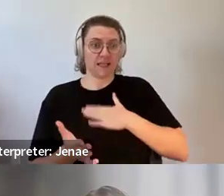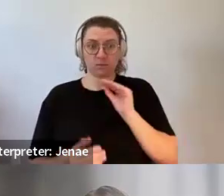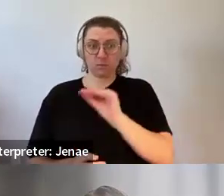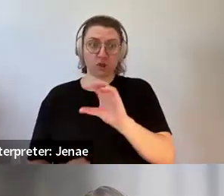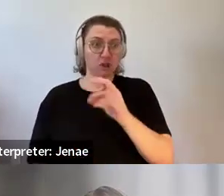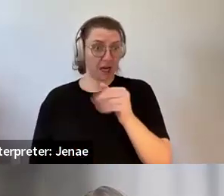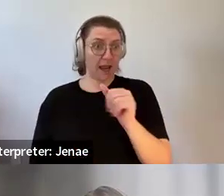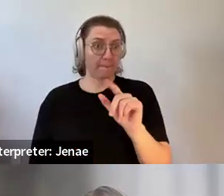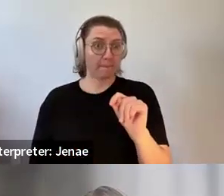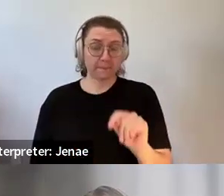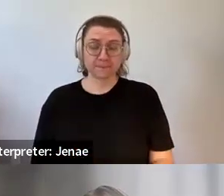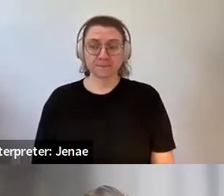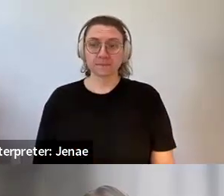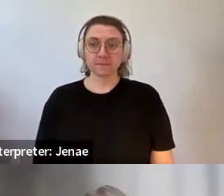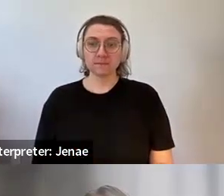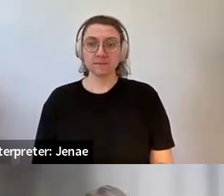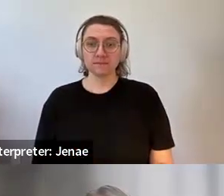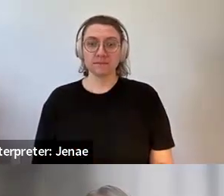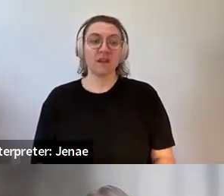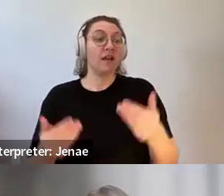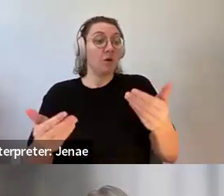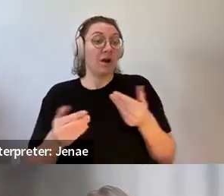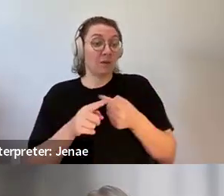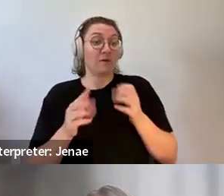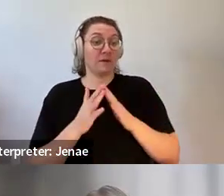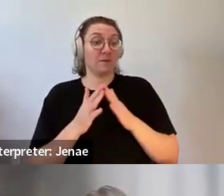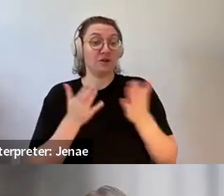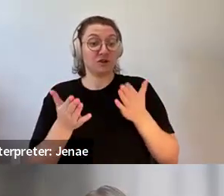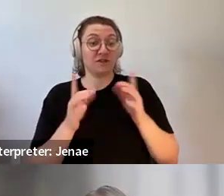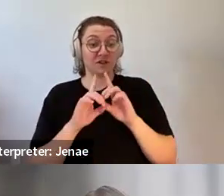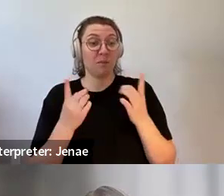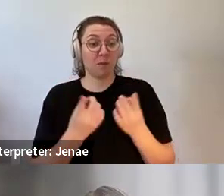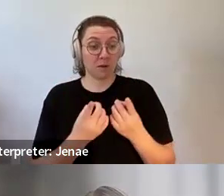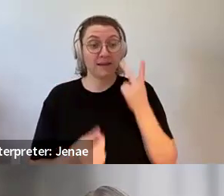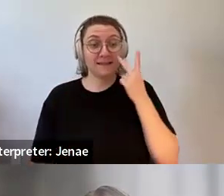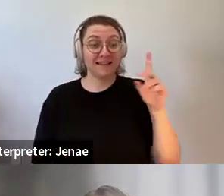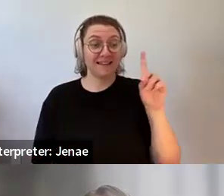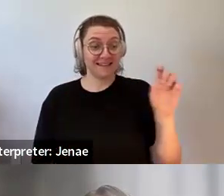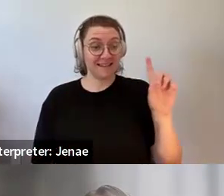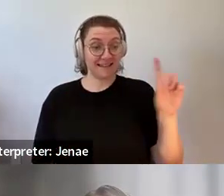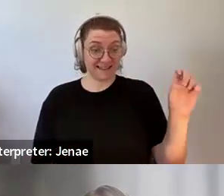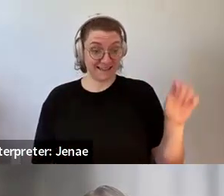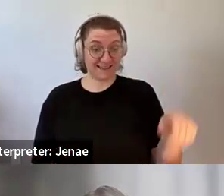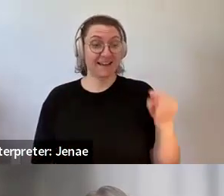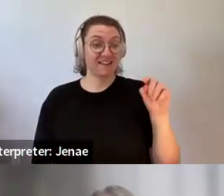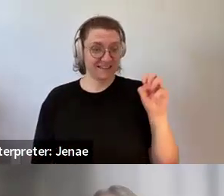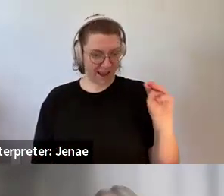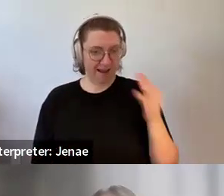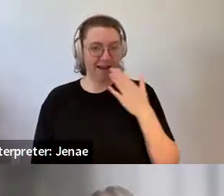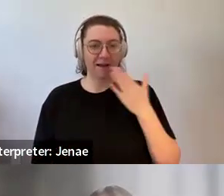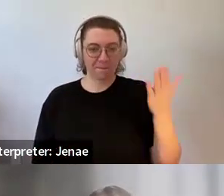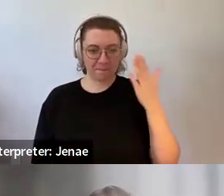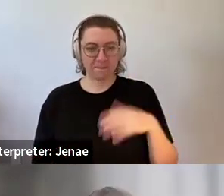chat. I'd like to welcome from our Community Services Department. We have on Dee Dee this morning and Tom, good morning. We